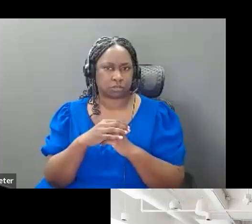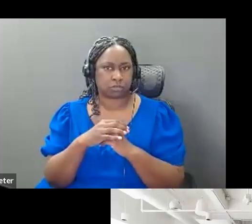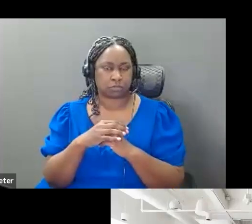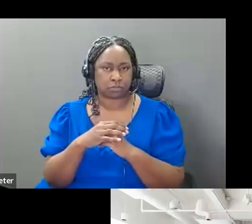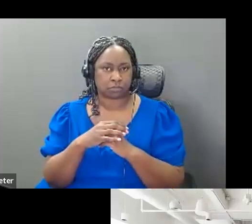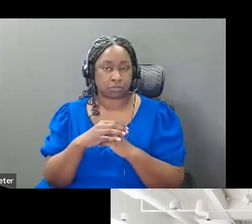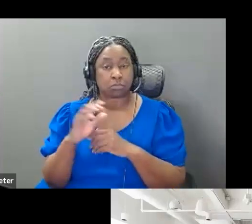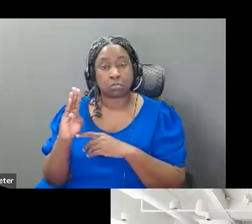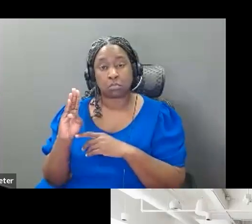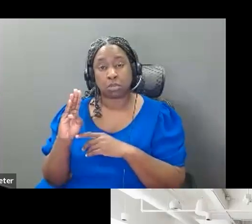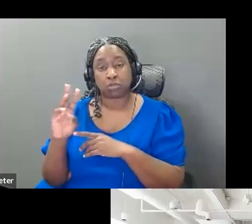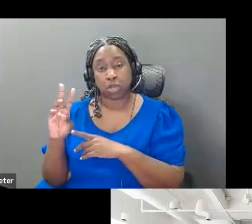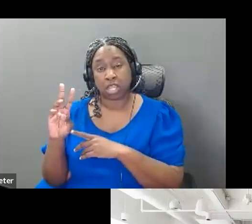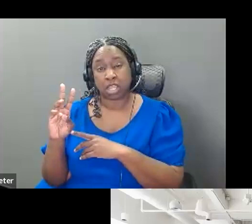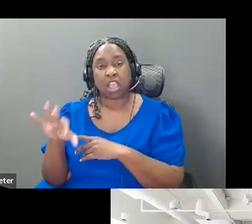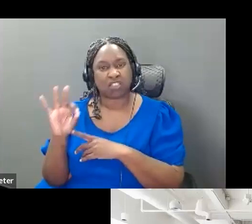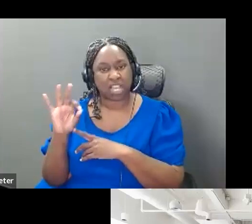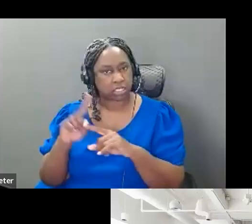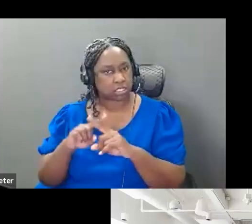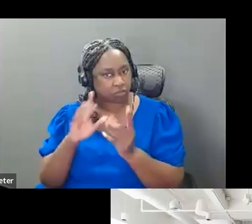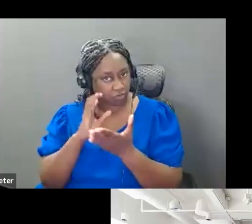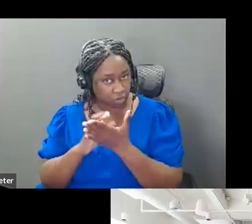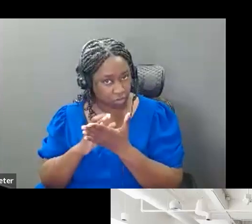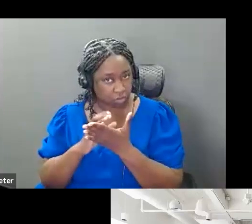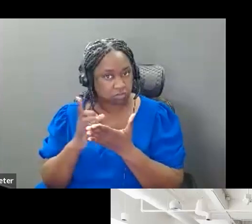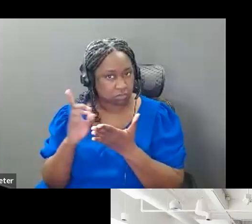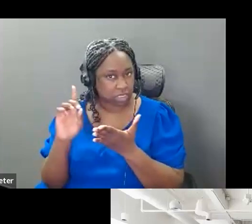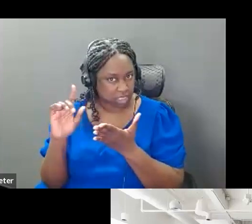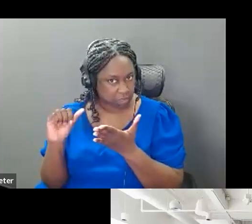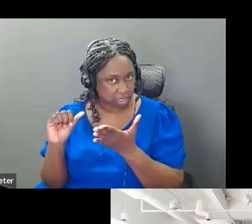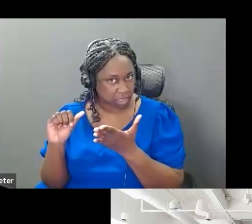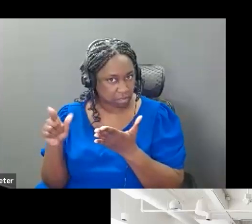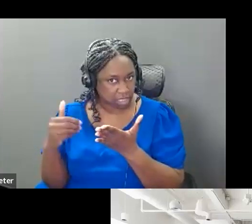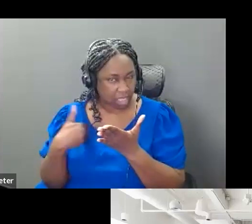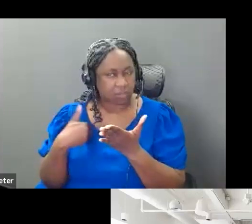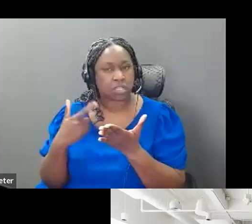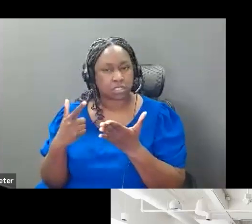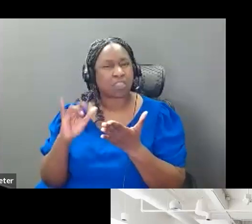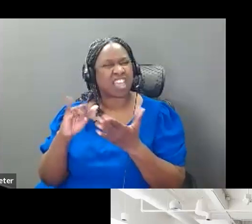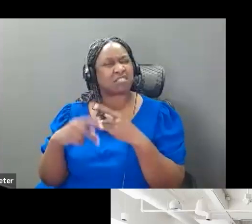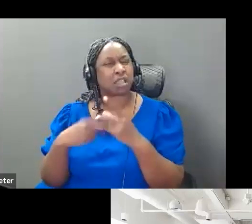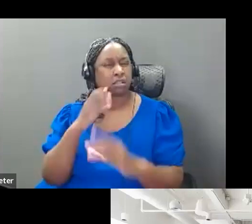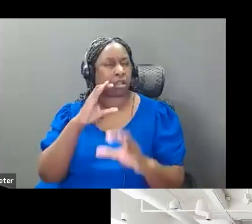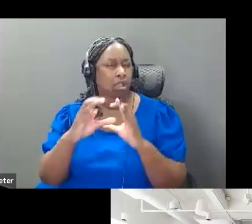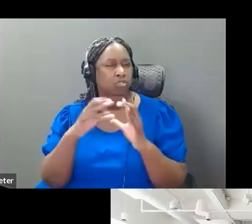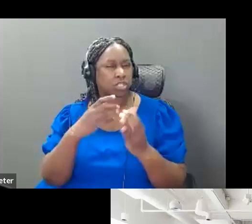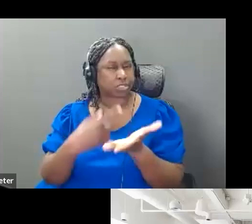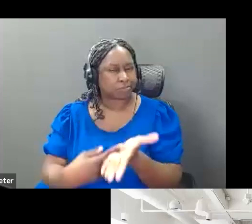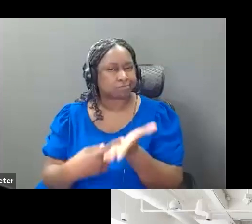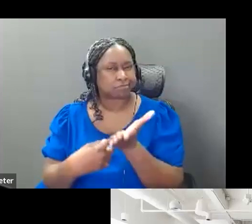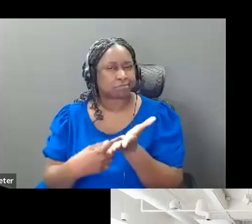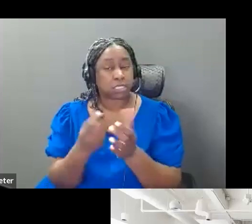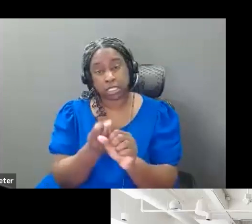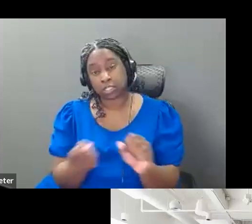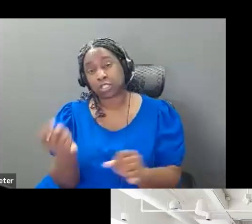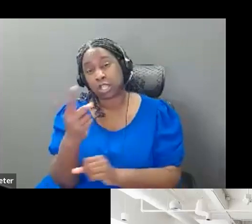with Brevity and Wit to find a different photo with disability. And so that's the kind of conversation and back and forth that we were having. And we know that next year